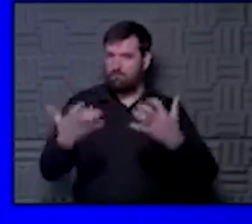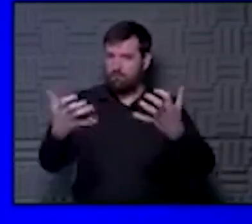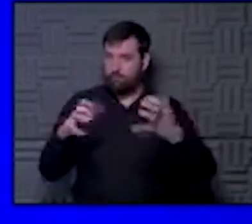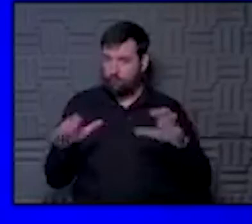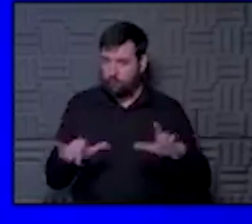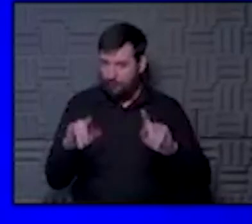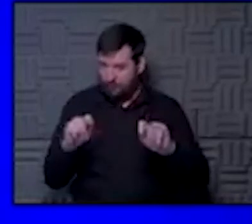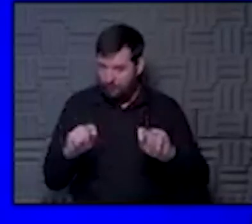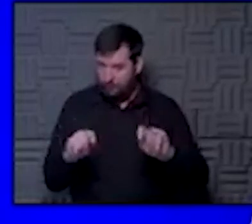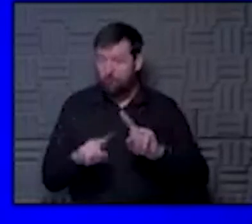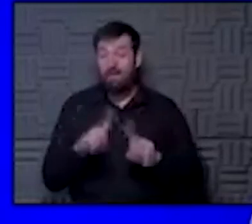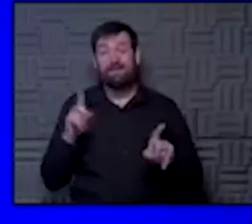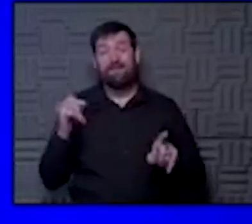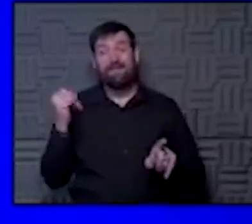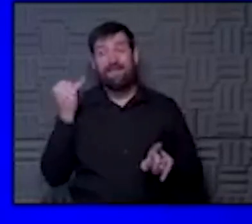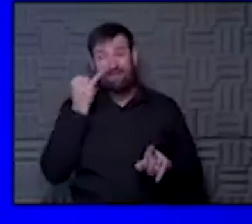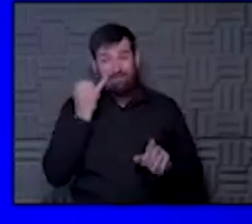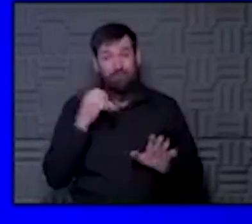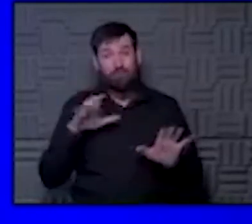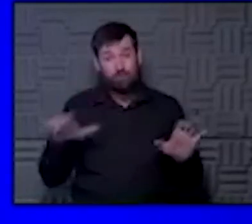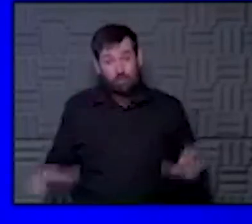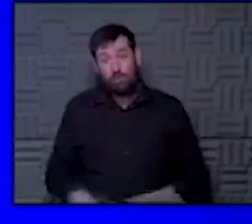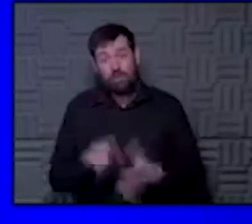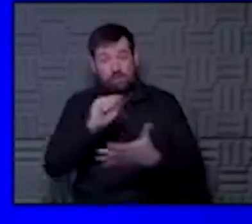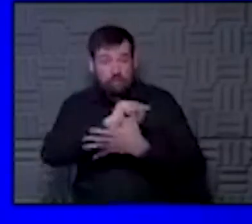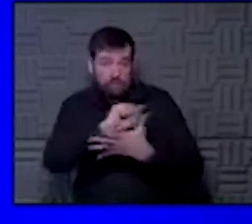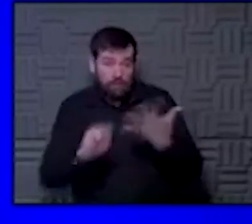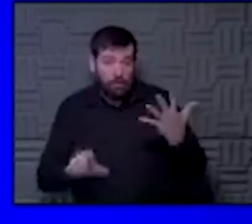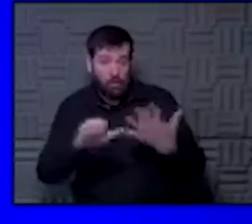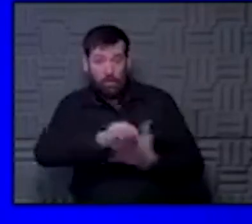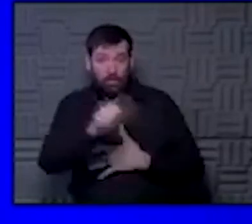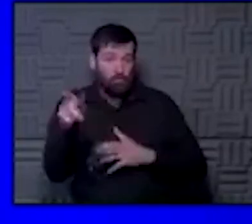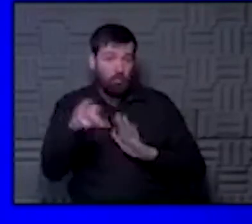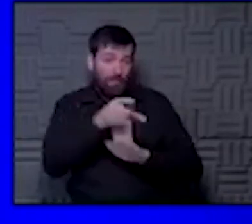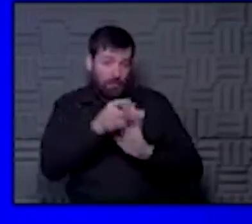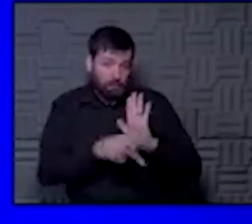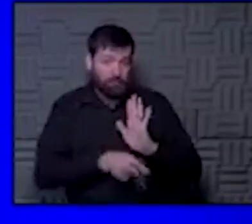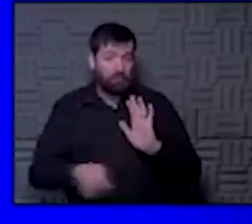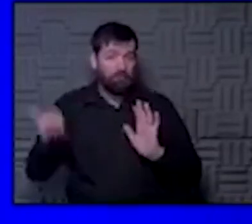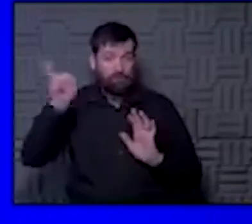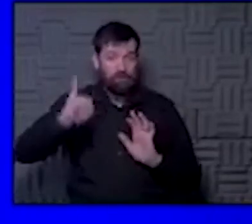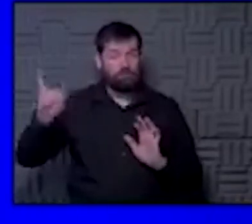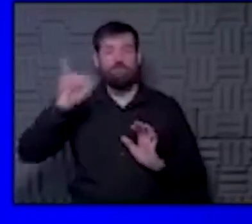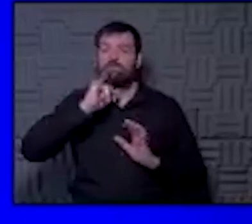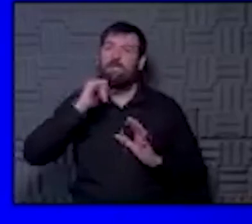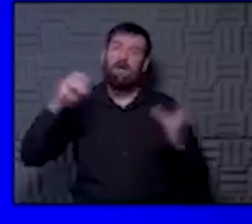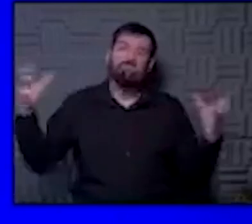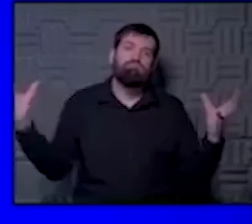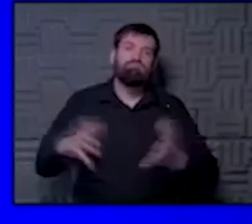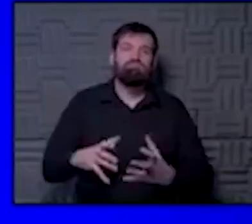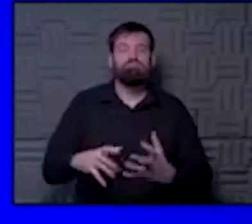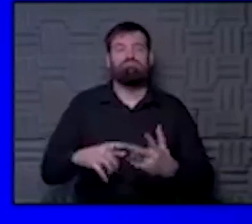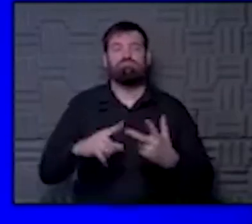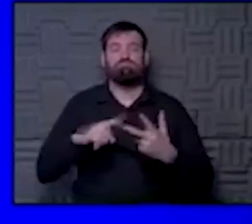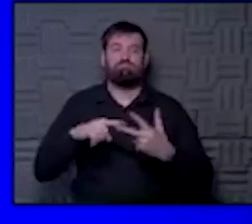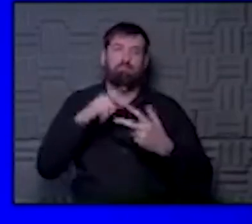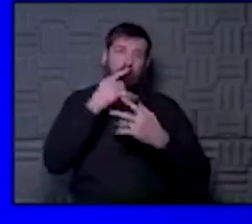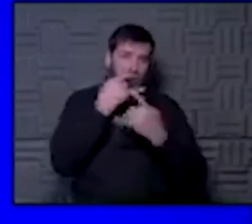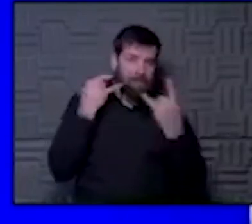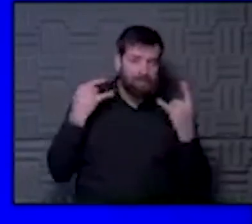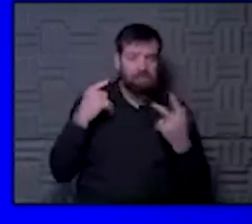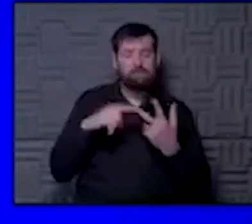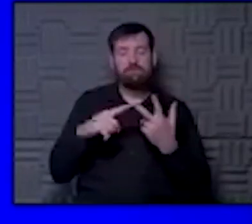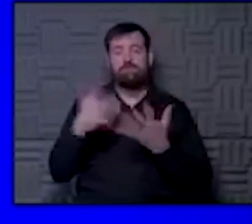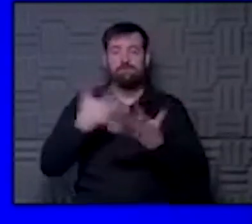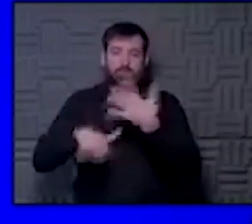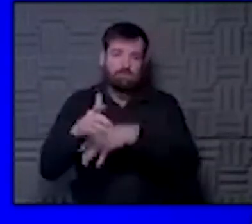but if you were doing the other pillars that we've talked about, and that is not gathering in large groups, wearing your mask, physical